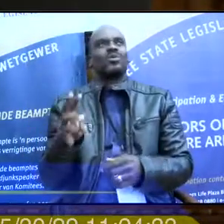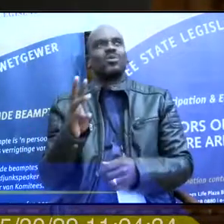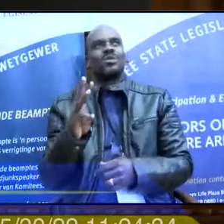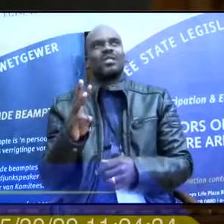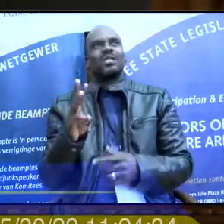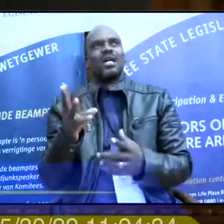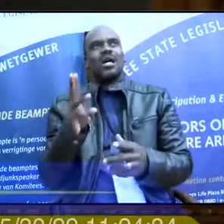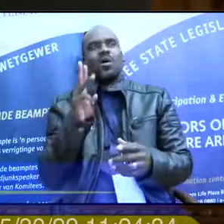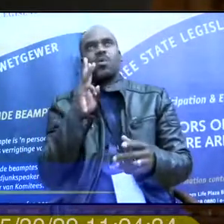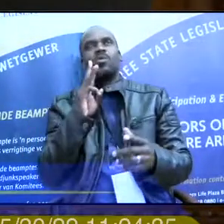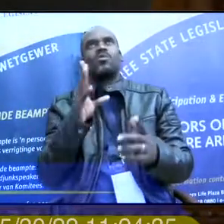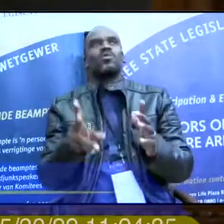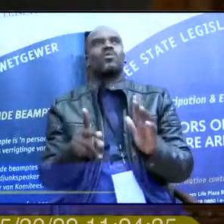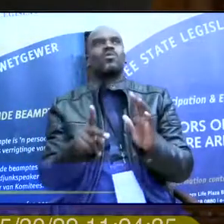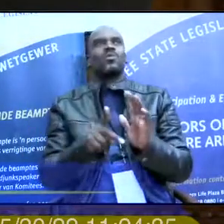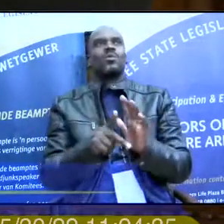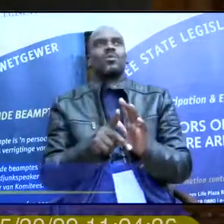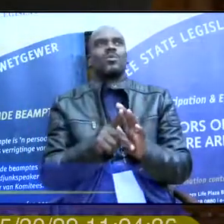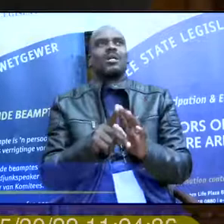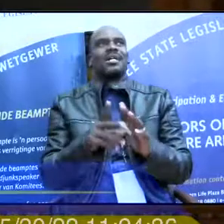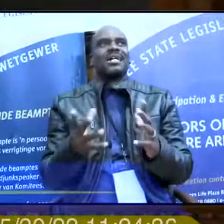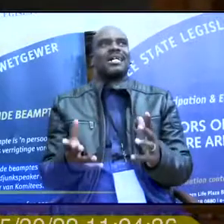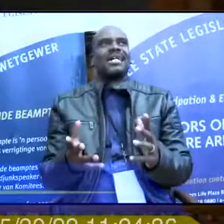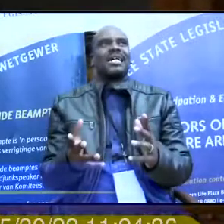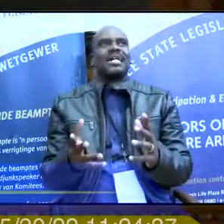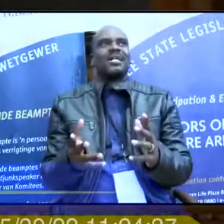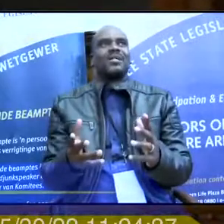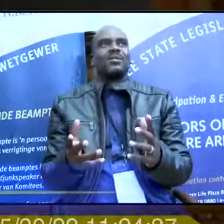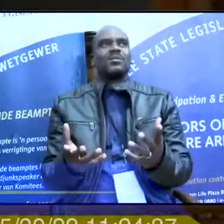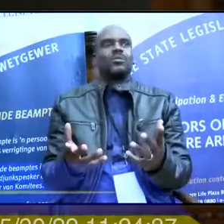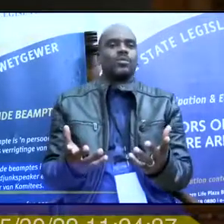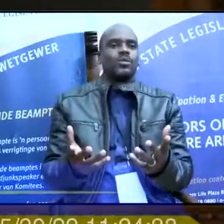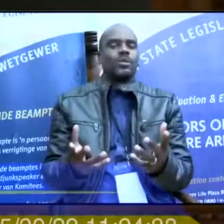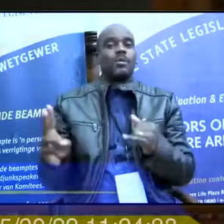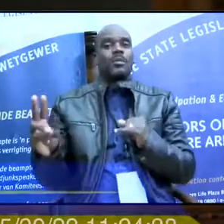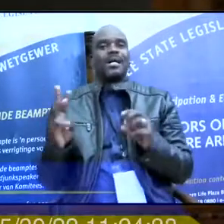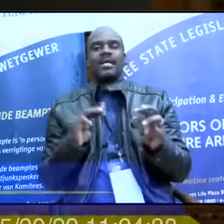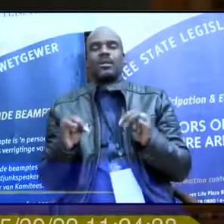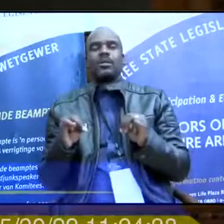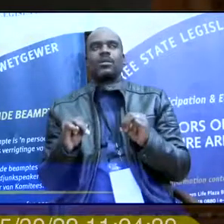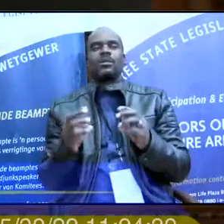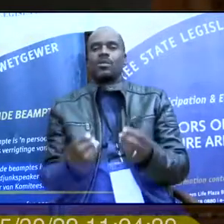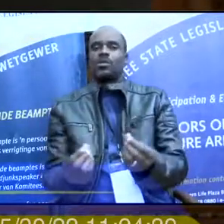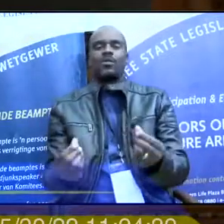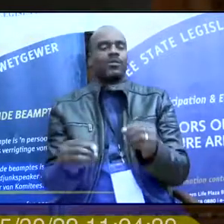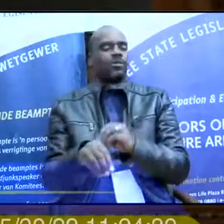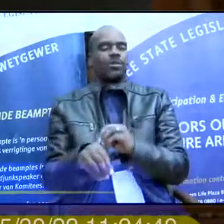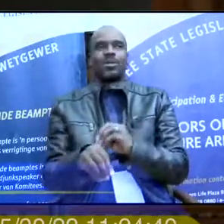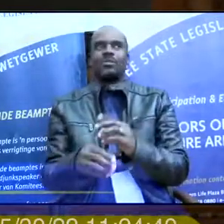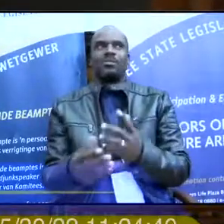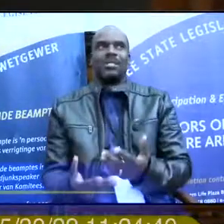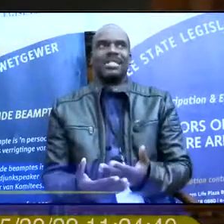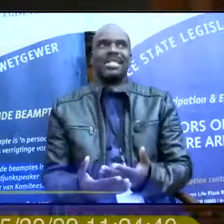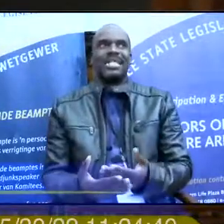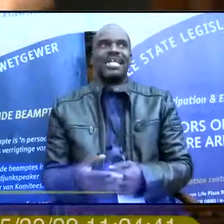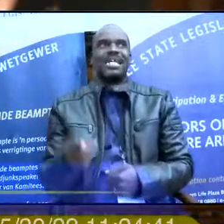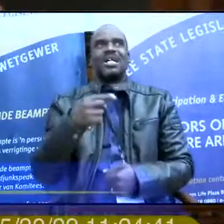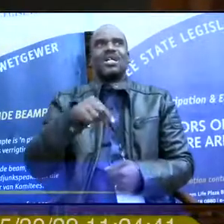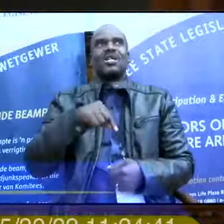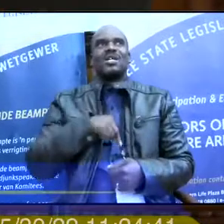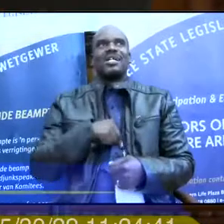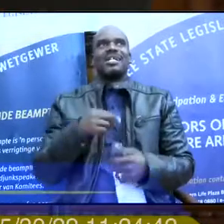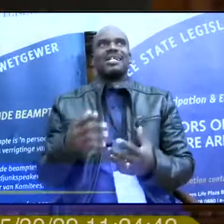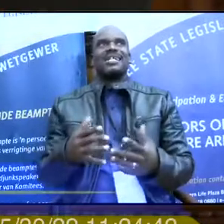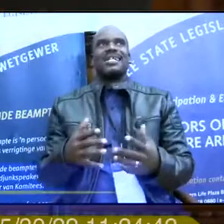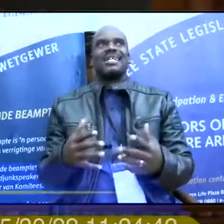projects that are happening in kuaqua but the management is not very good honorable speaker you have a management of a water